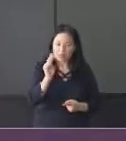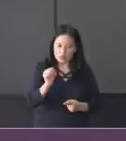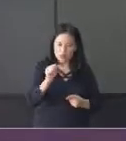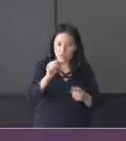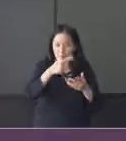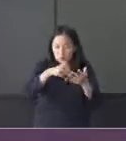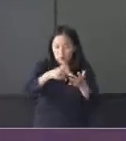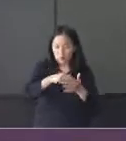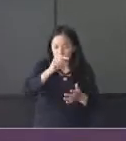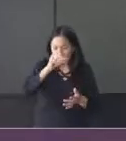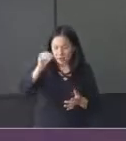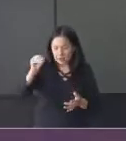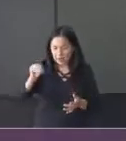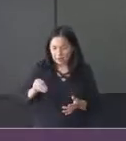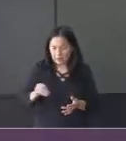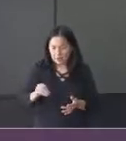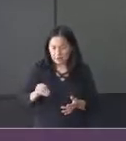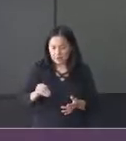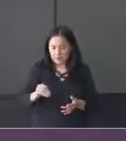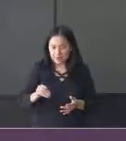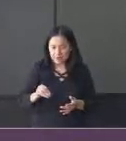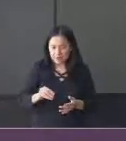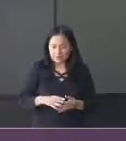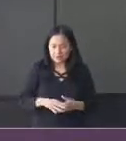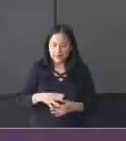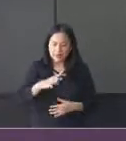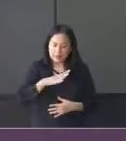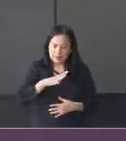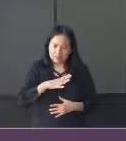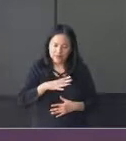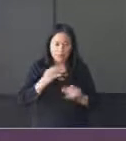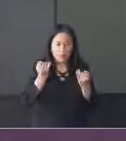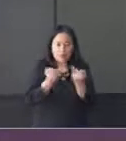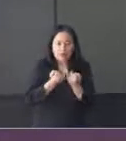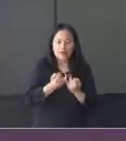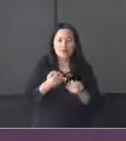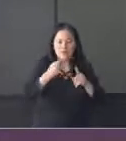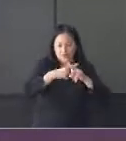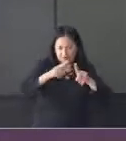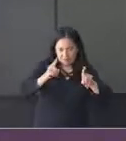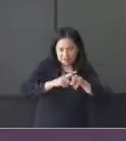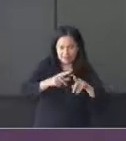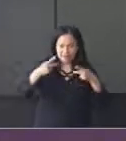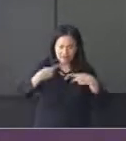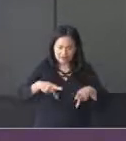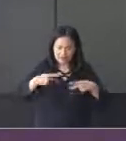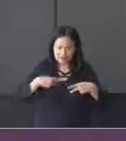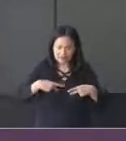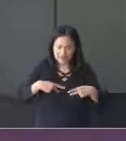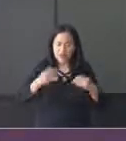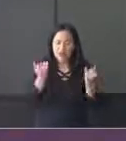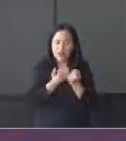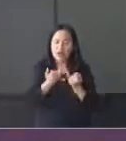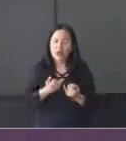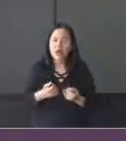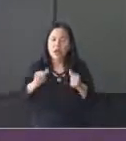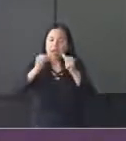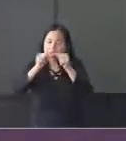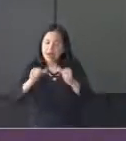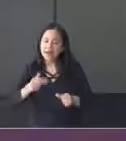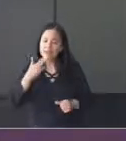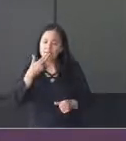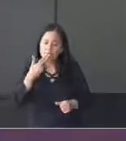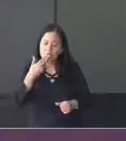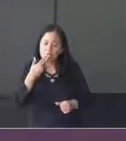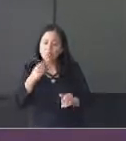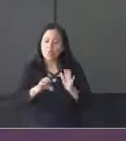with them. And just to mention that, just as there are murals to integrate both populations, we also use art,